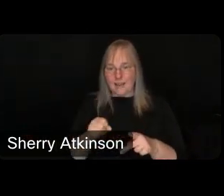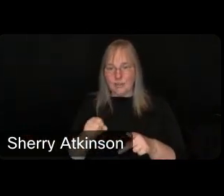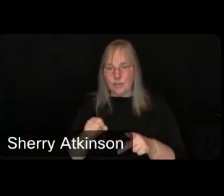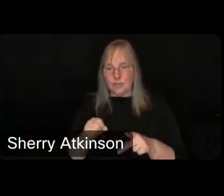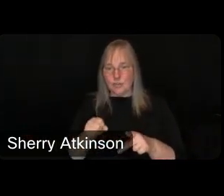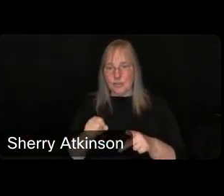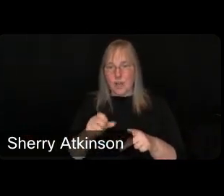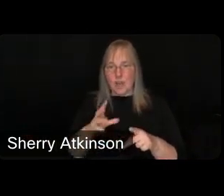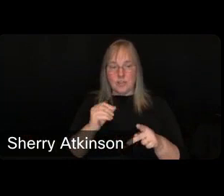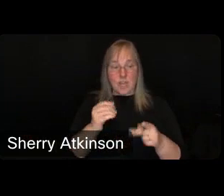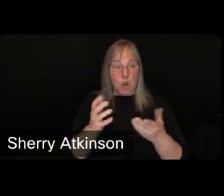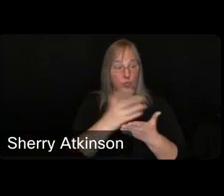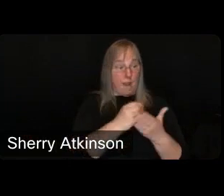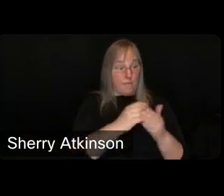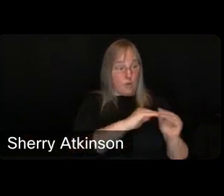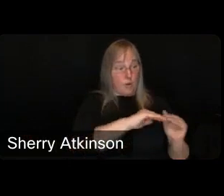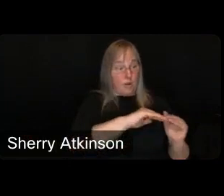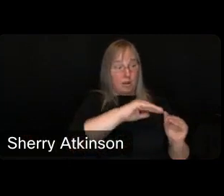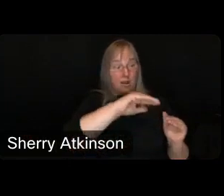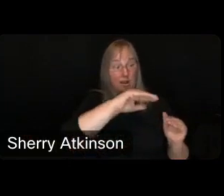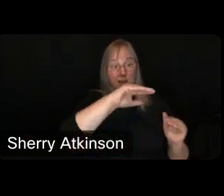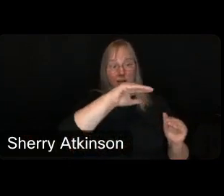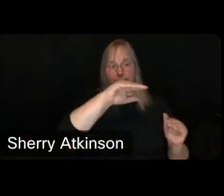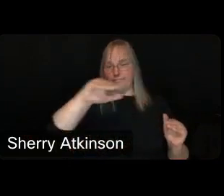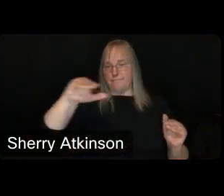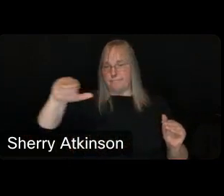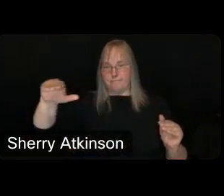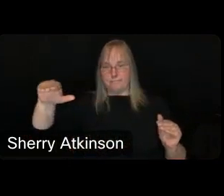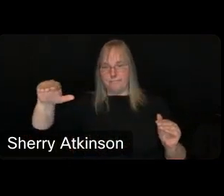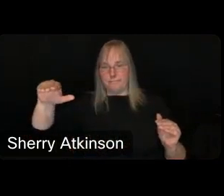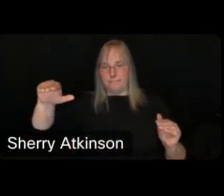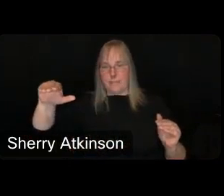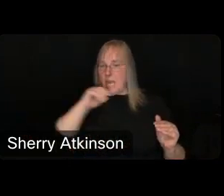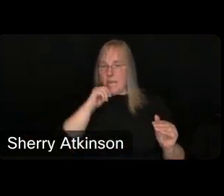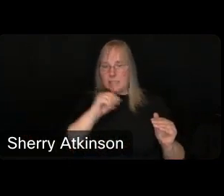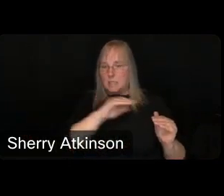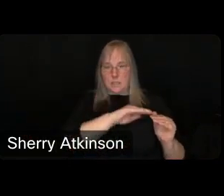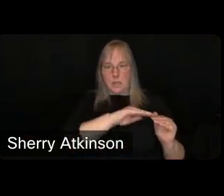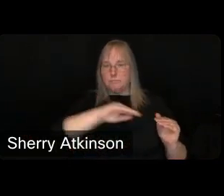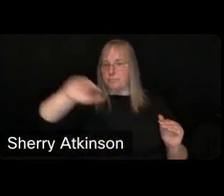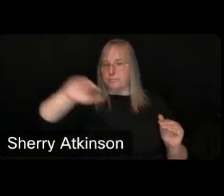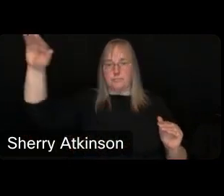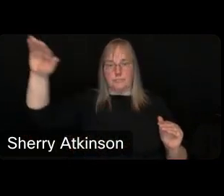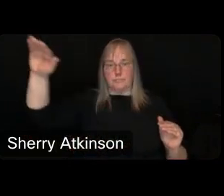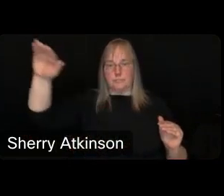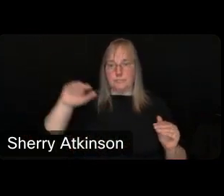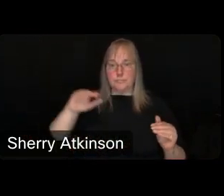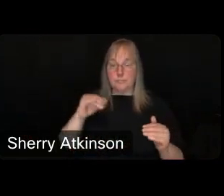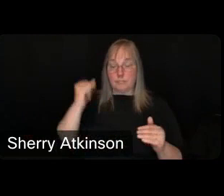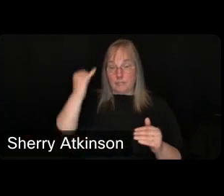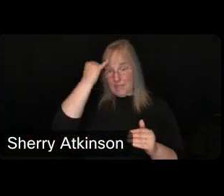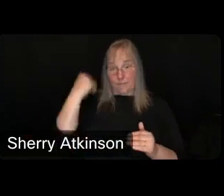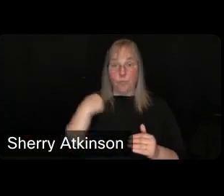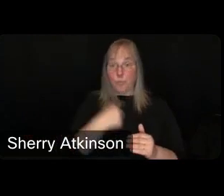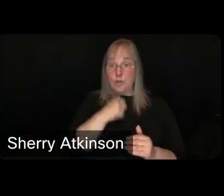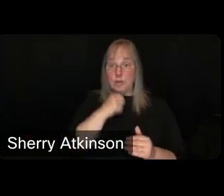tables. It doesn't keep going up. And if we're not getting in people at the end that are on an upward trajectory,